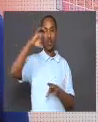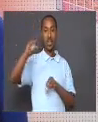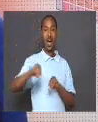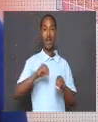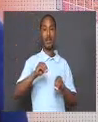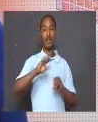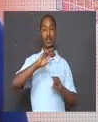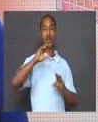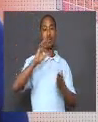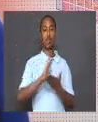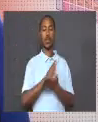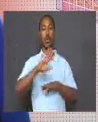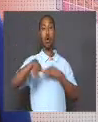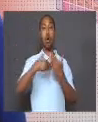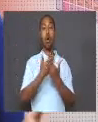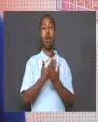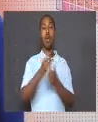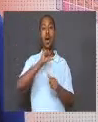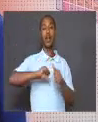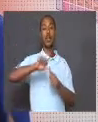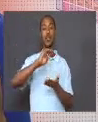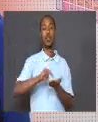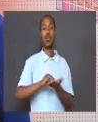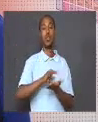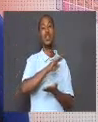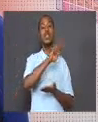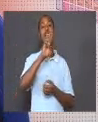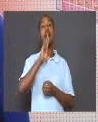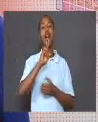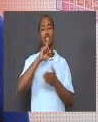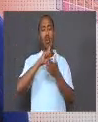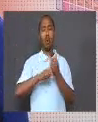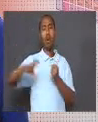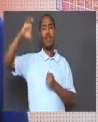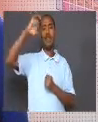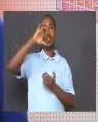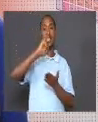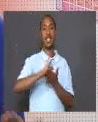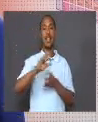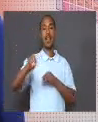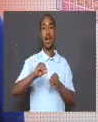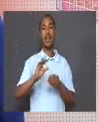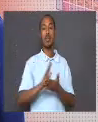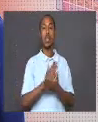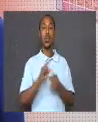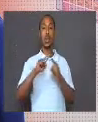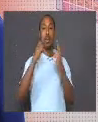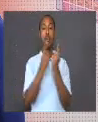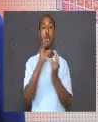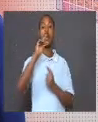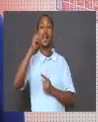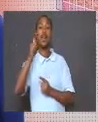atoms and molecules. They are the only force that act between noble